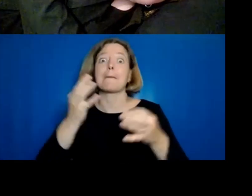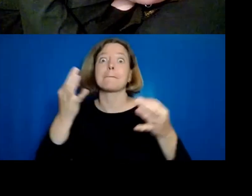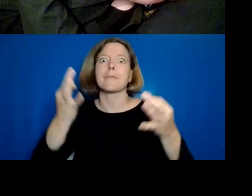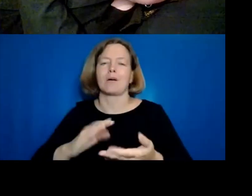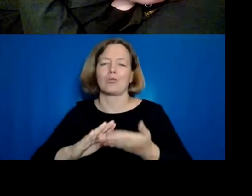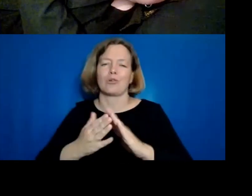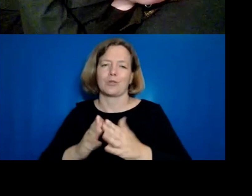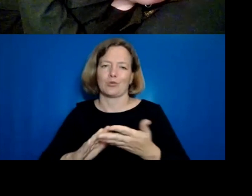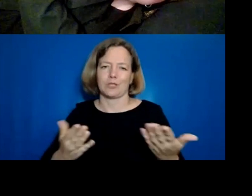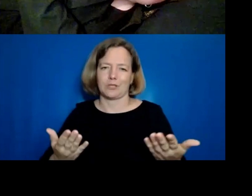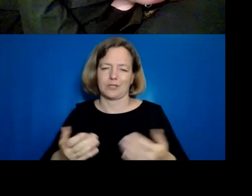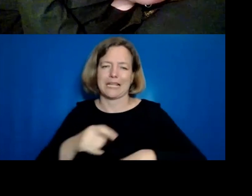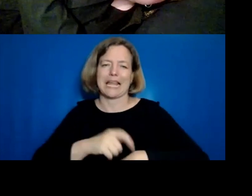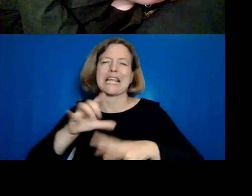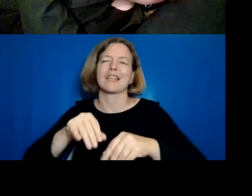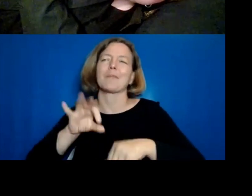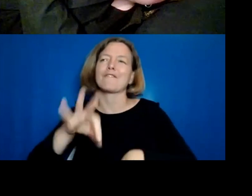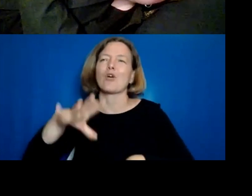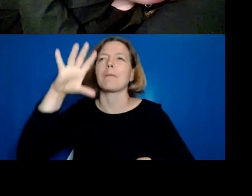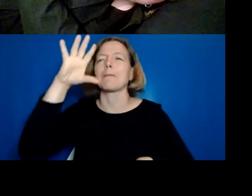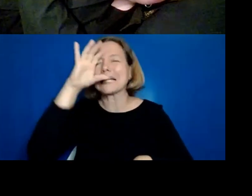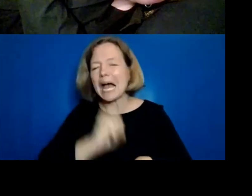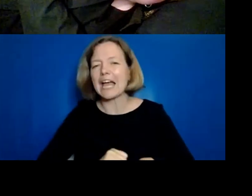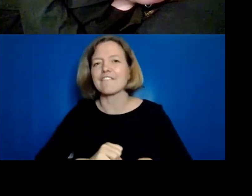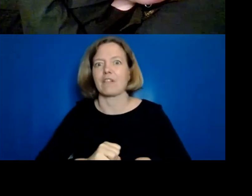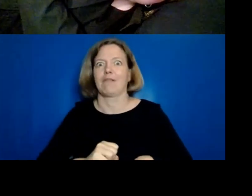is a very important